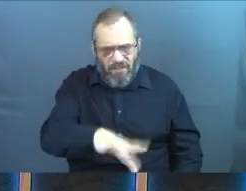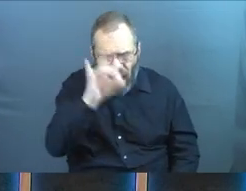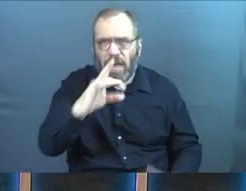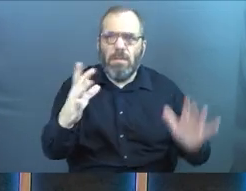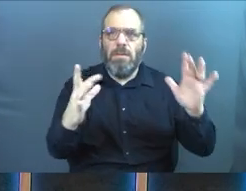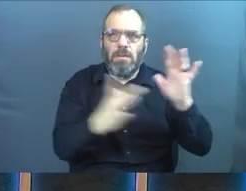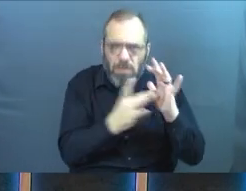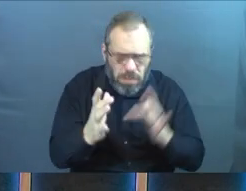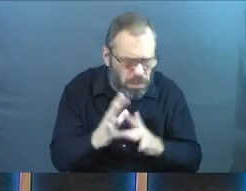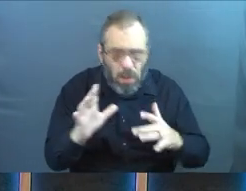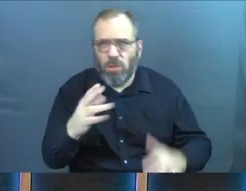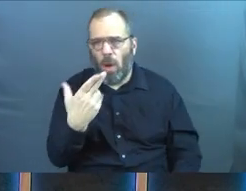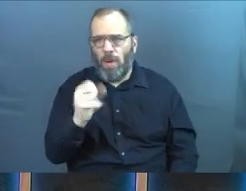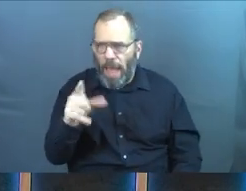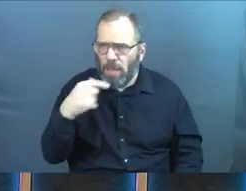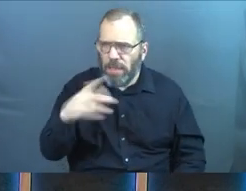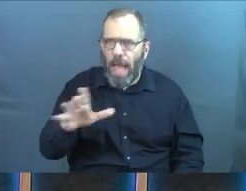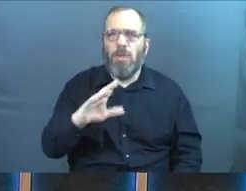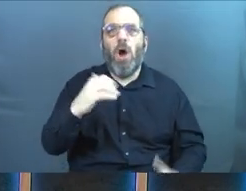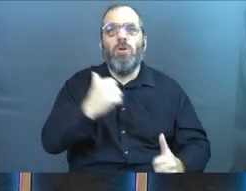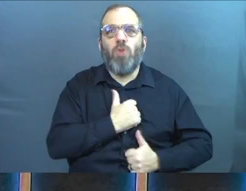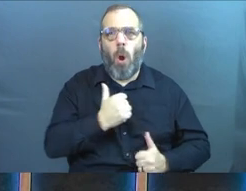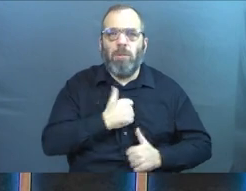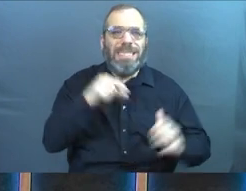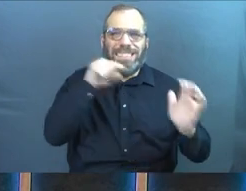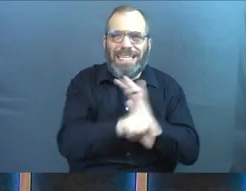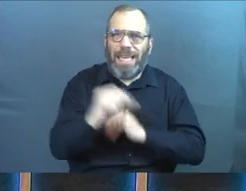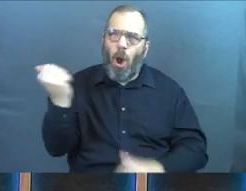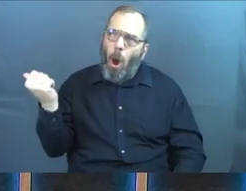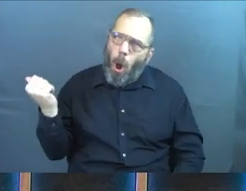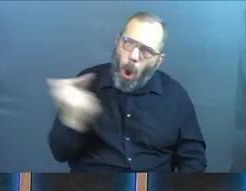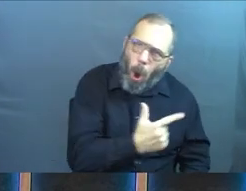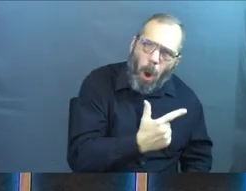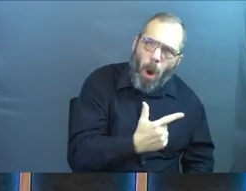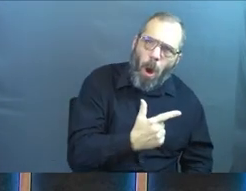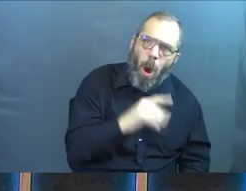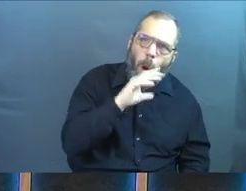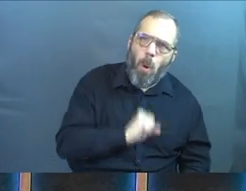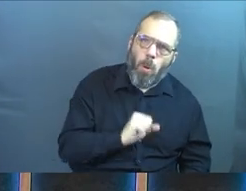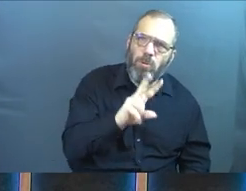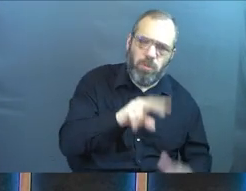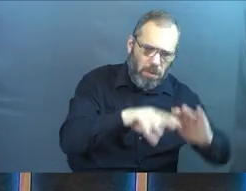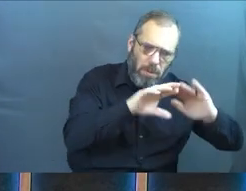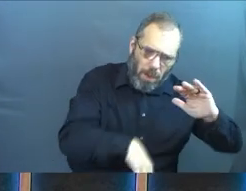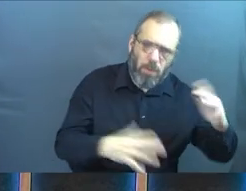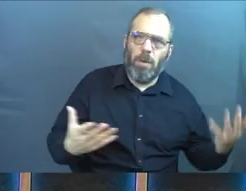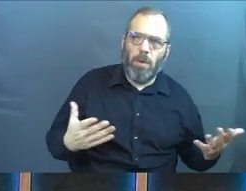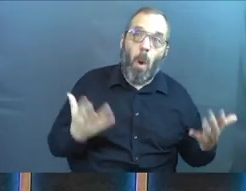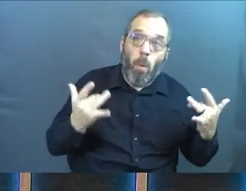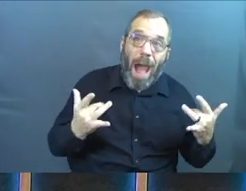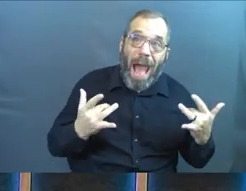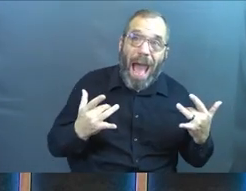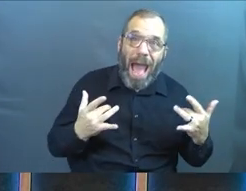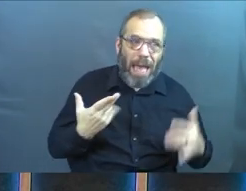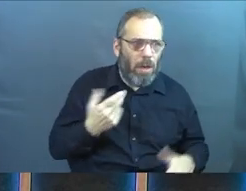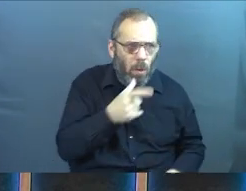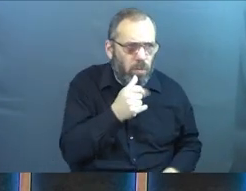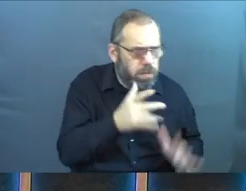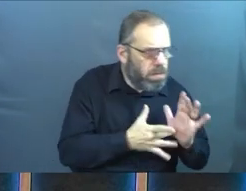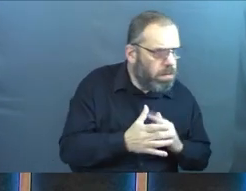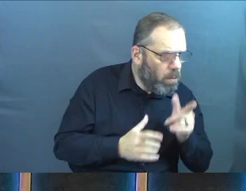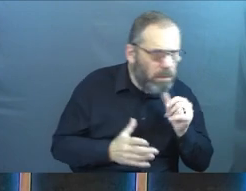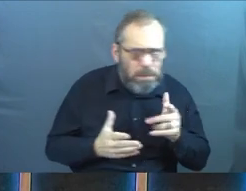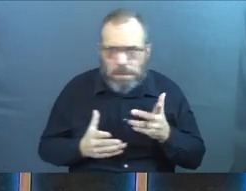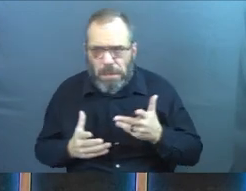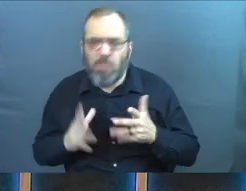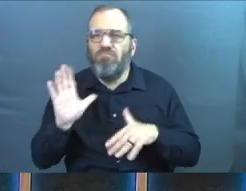find Jesus. And so Herod sends soldiers to kill everybody under a certain age, because he doesn't know which one's